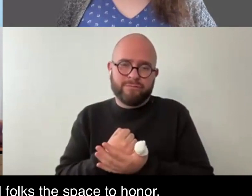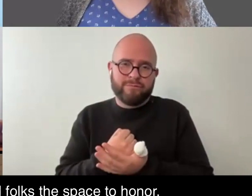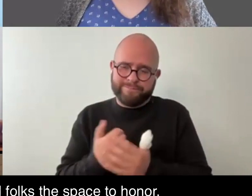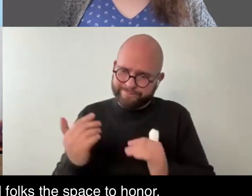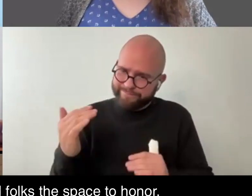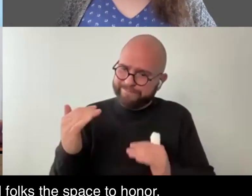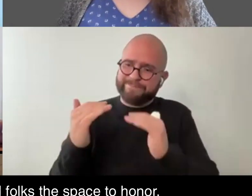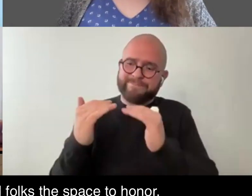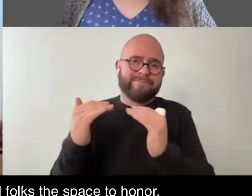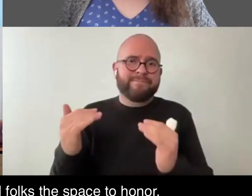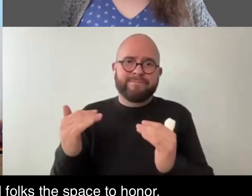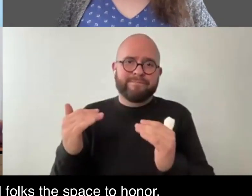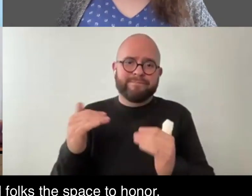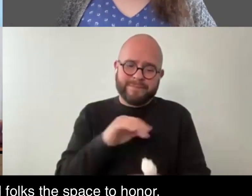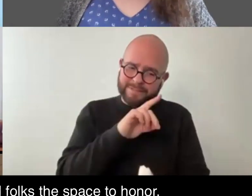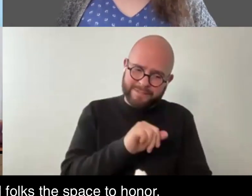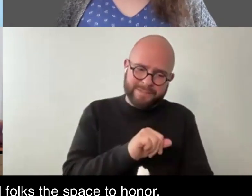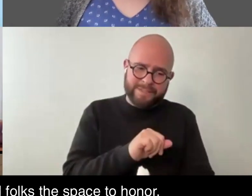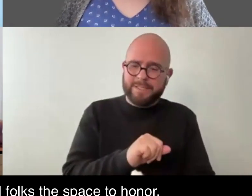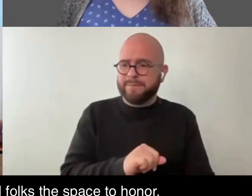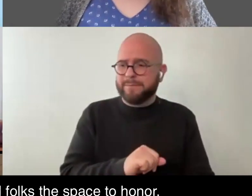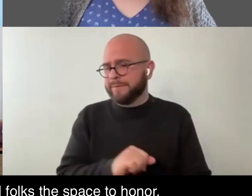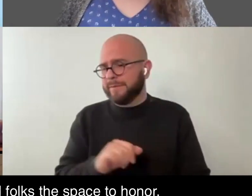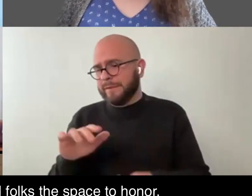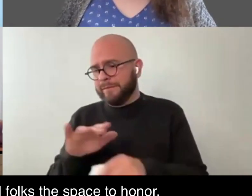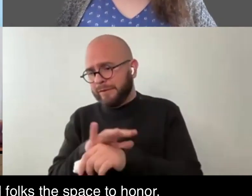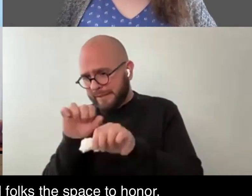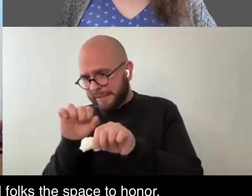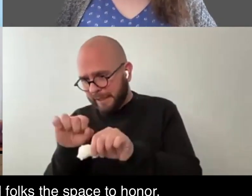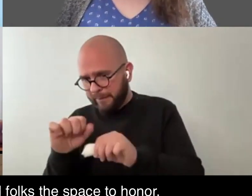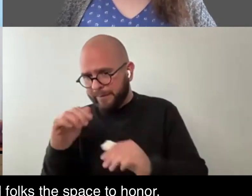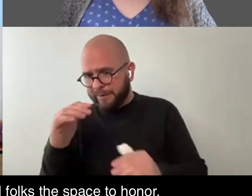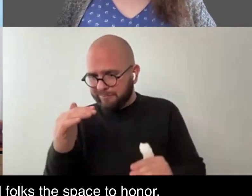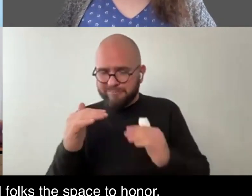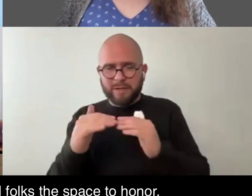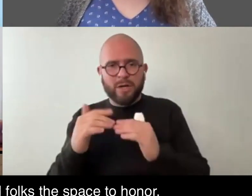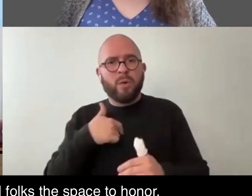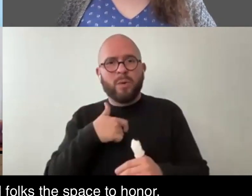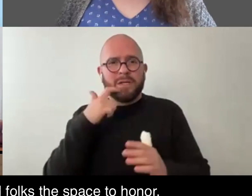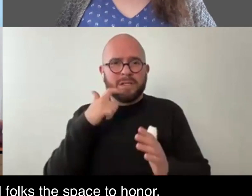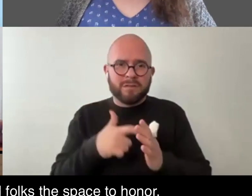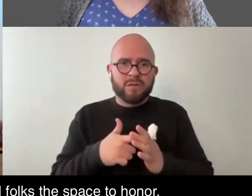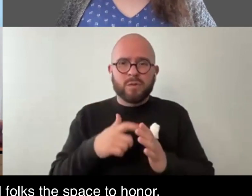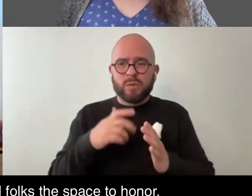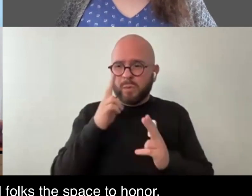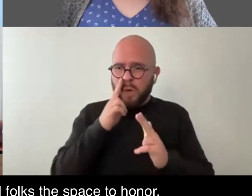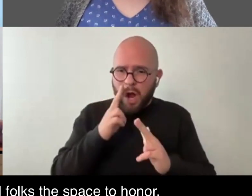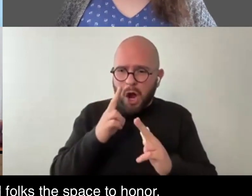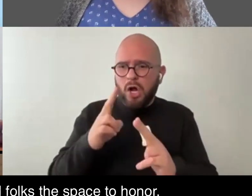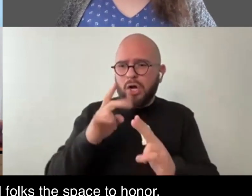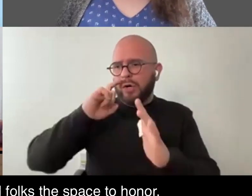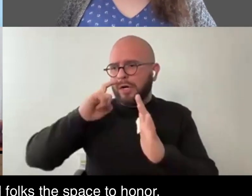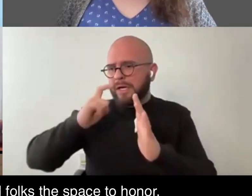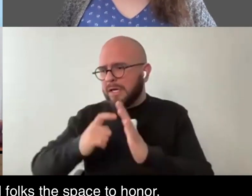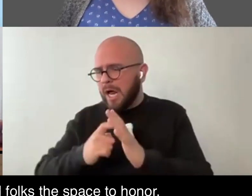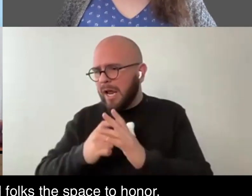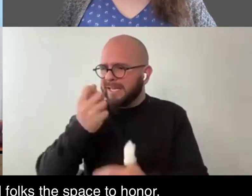the space to honor, to acknowledge, to hold that